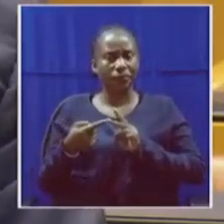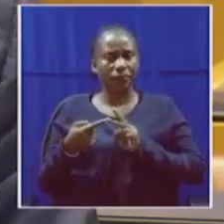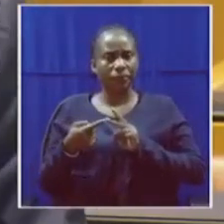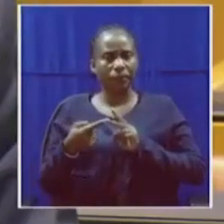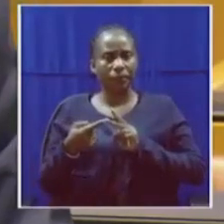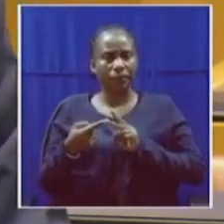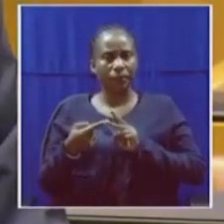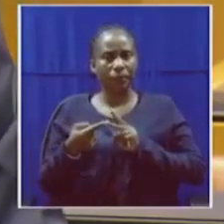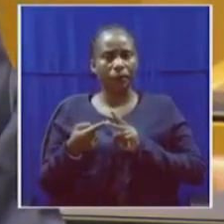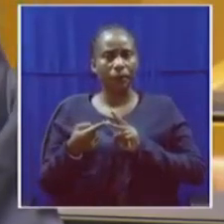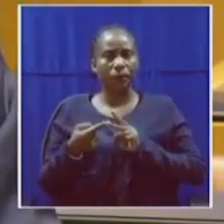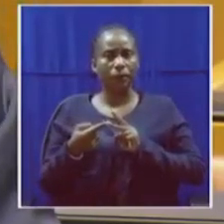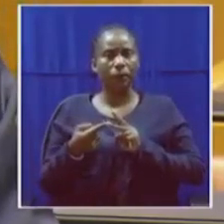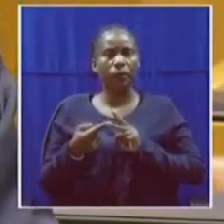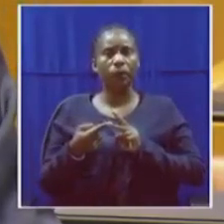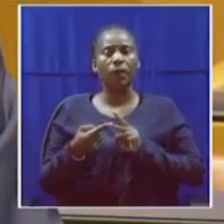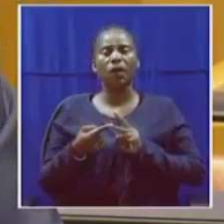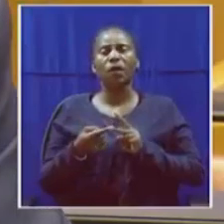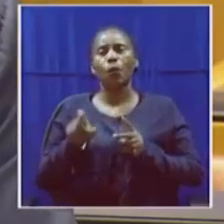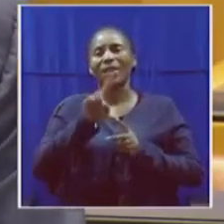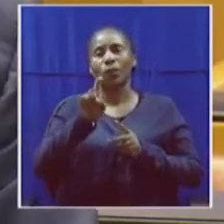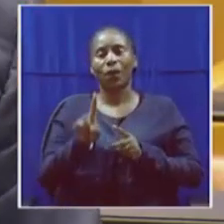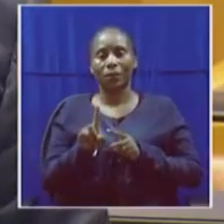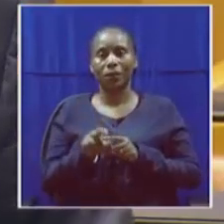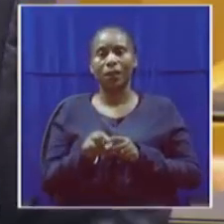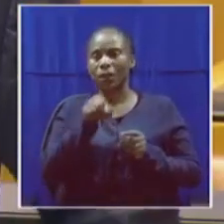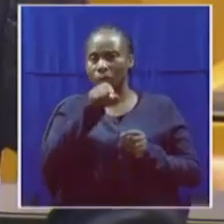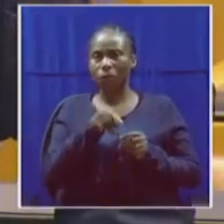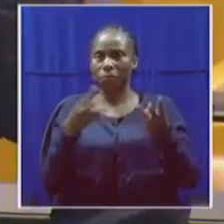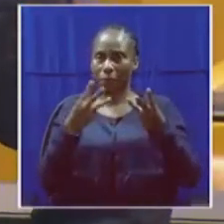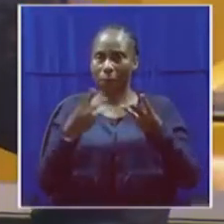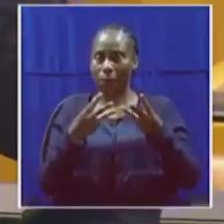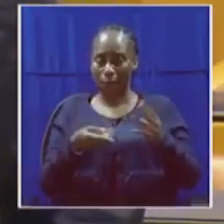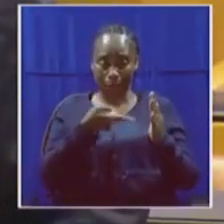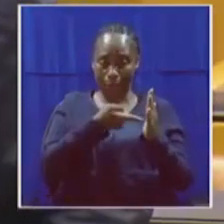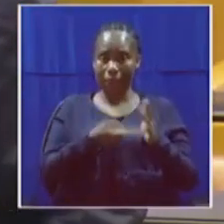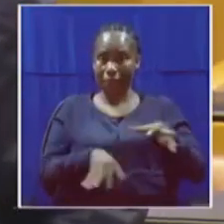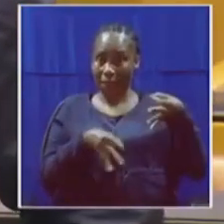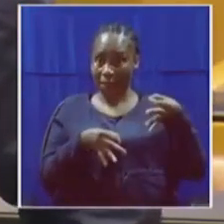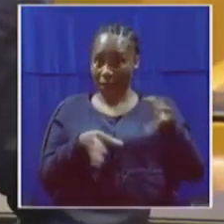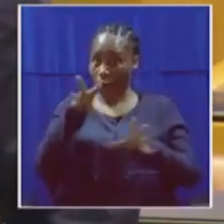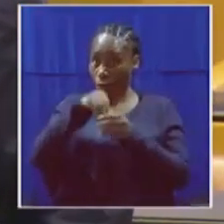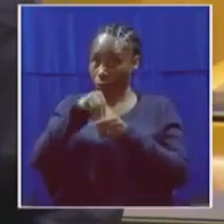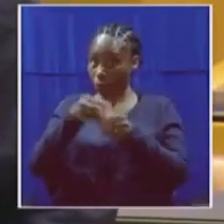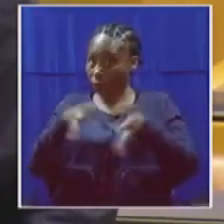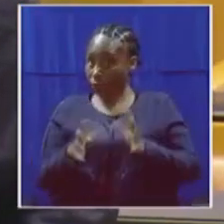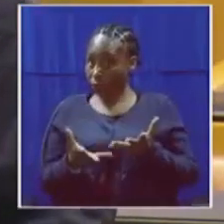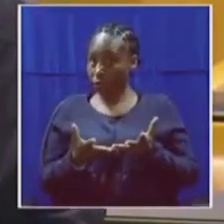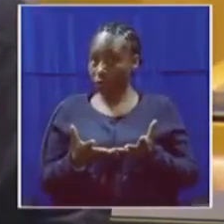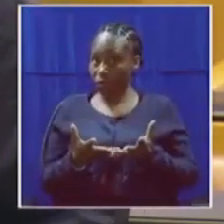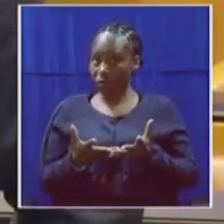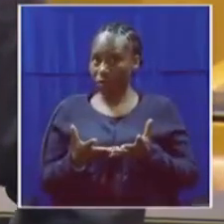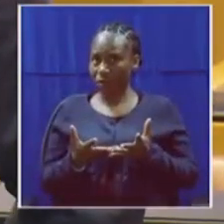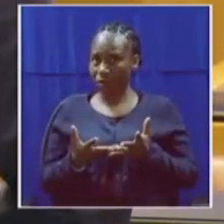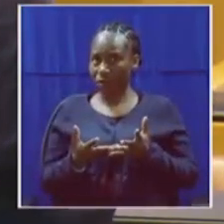And the question is, have they contributed towards the paper? The answer depends on how you